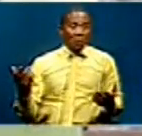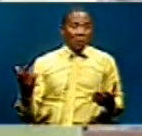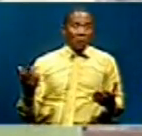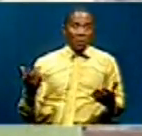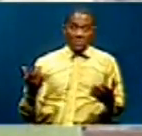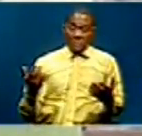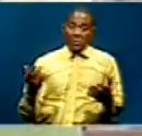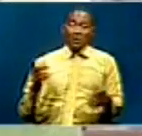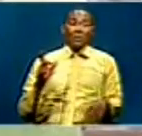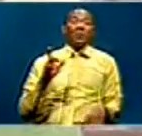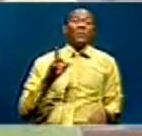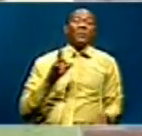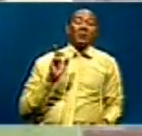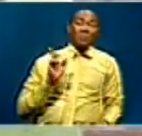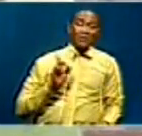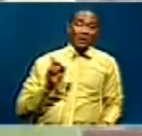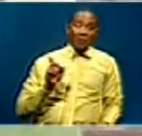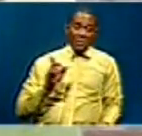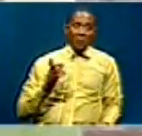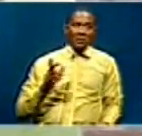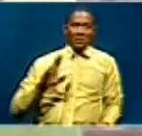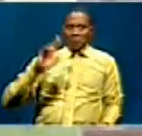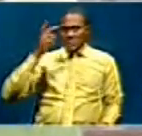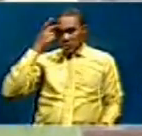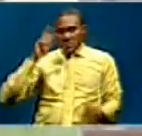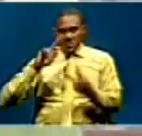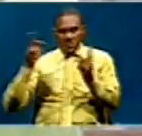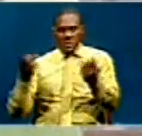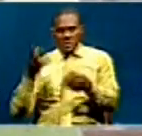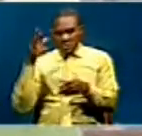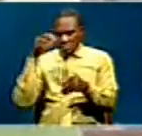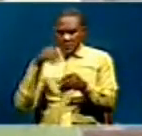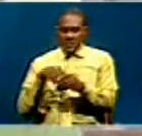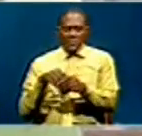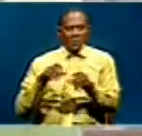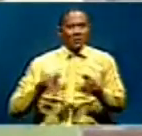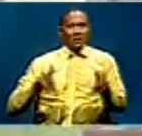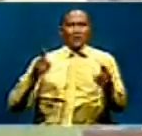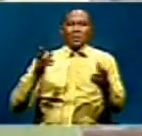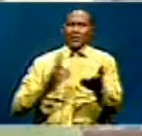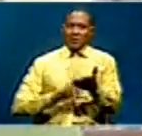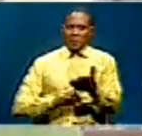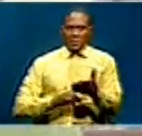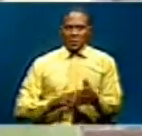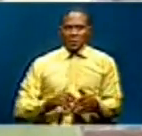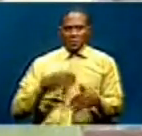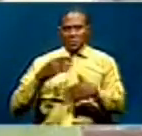So the political parties, you know, well involved in the registration process.